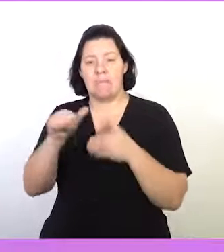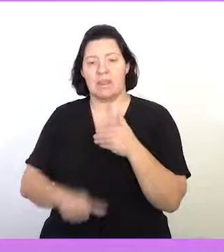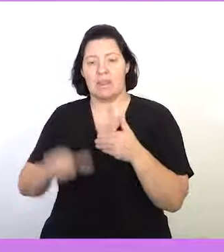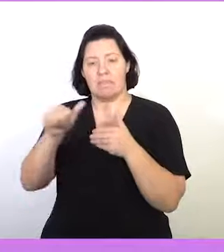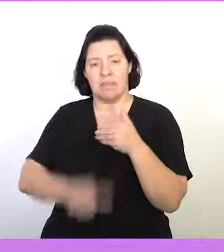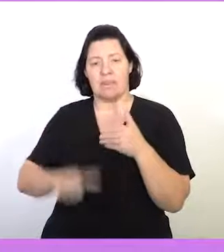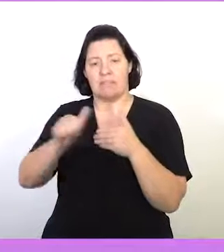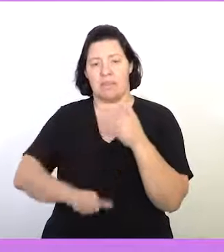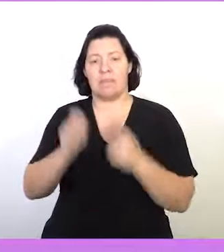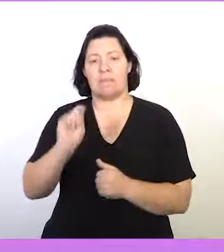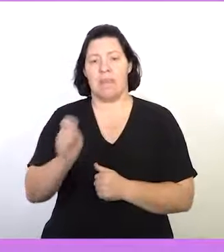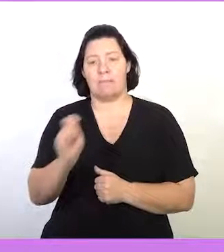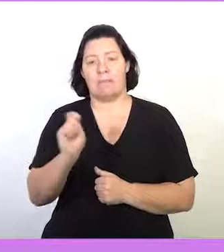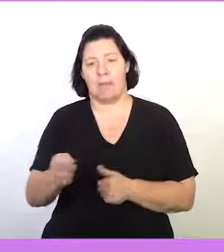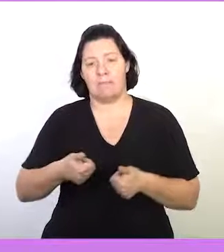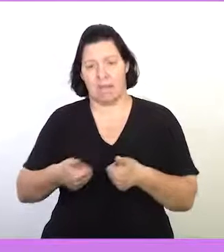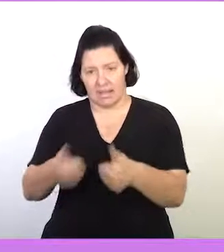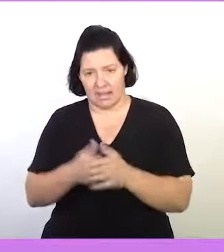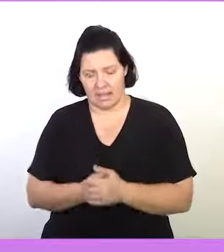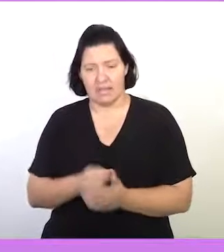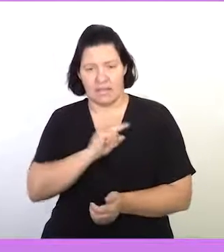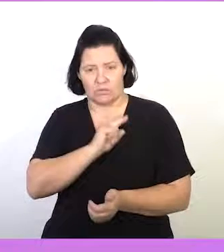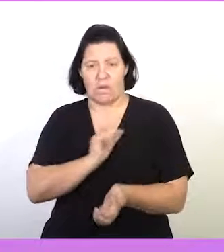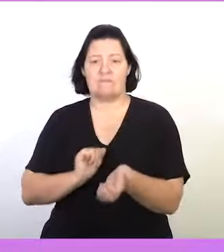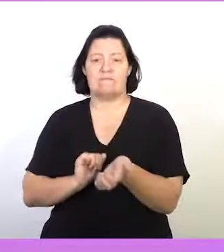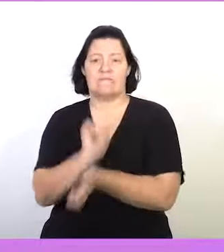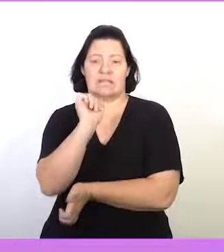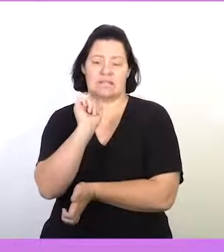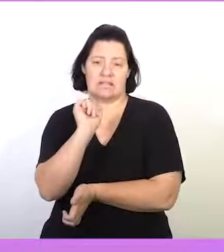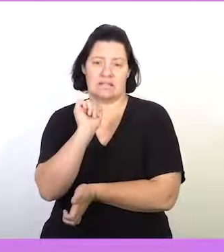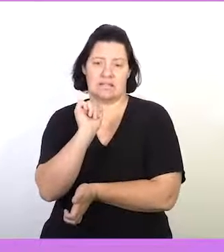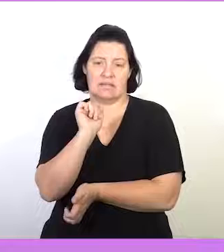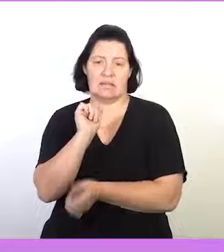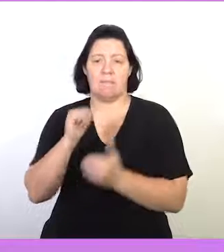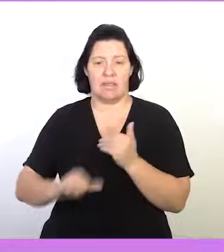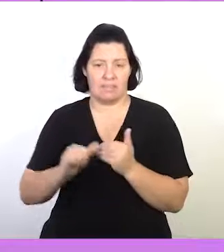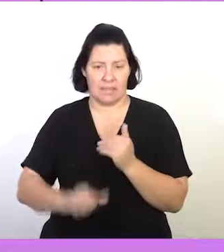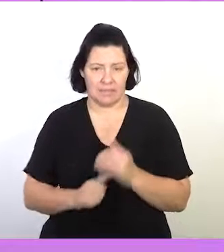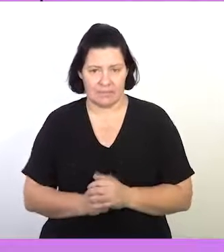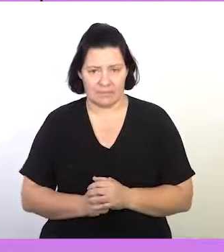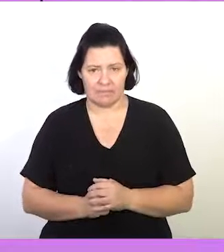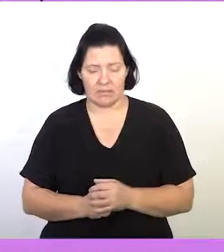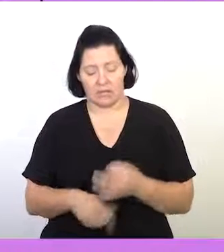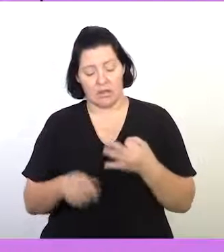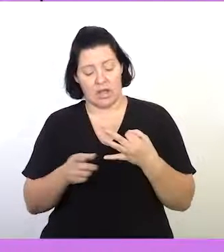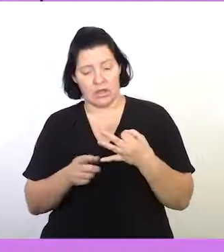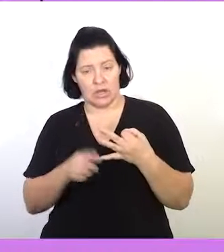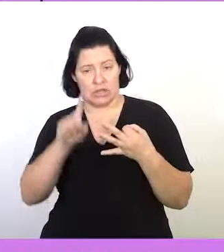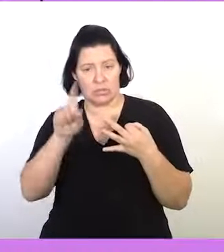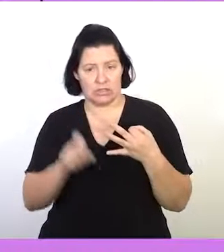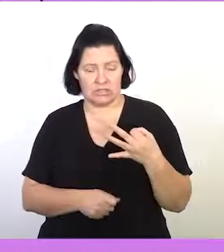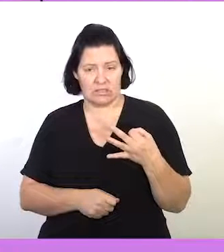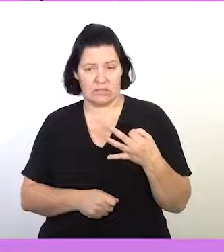amount every month, right? So that is a monthly repayment and therefore it is fixed every month. Then we have a third question